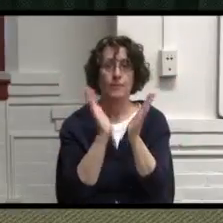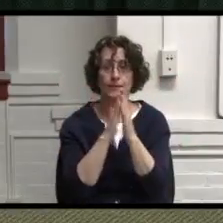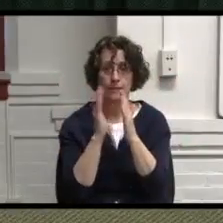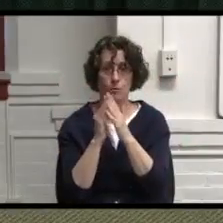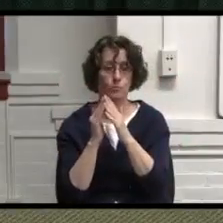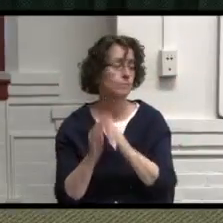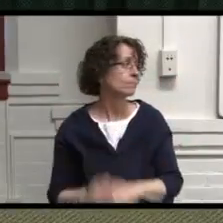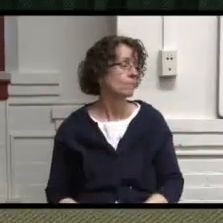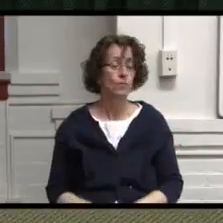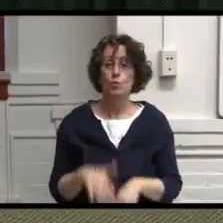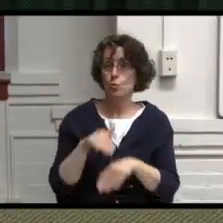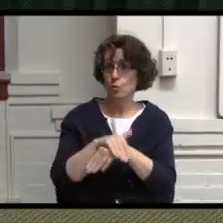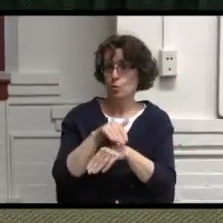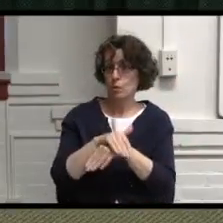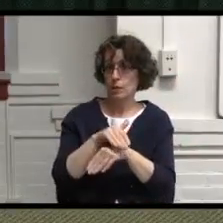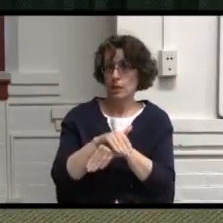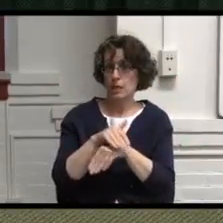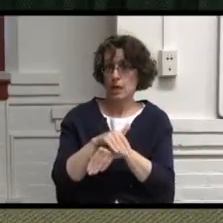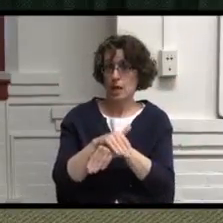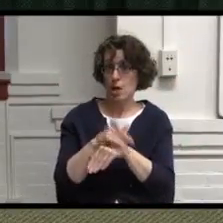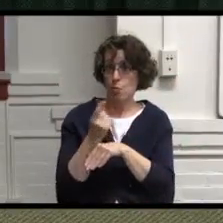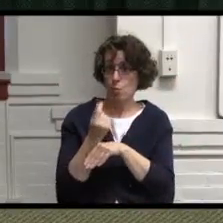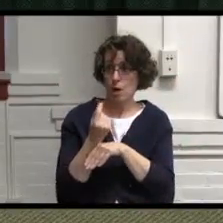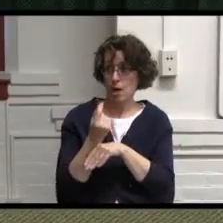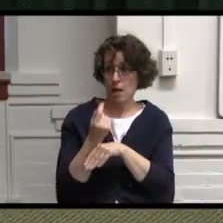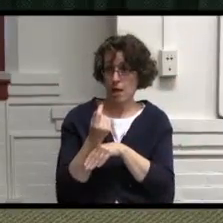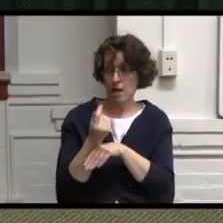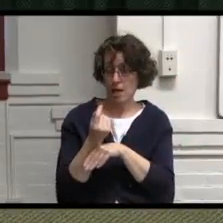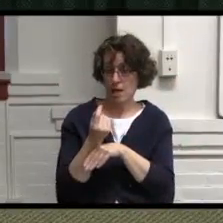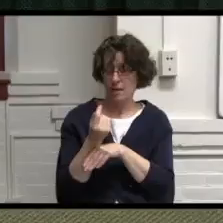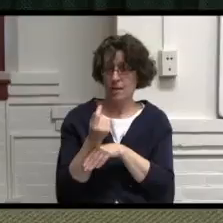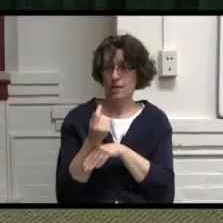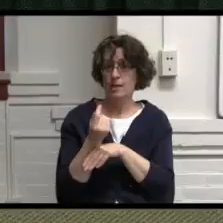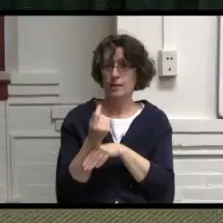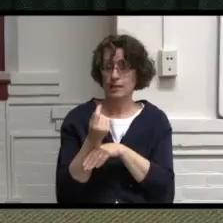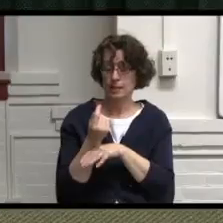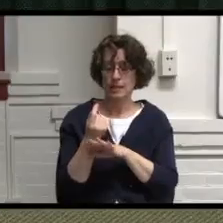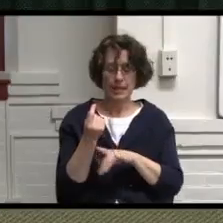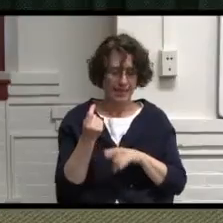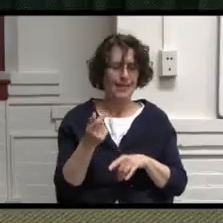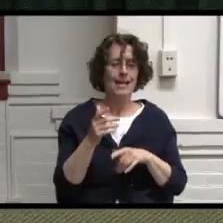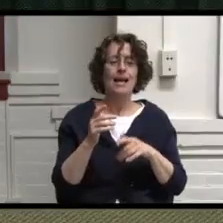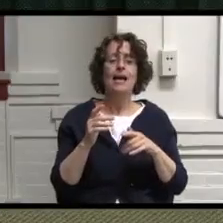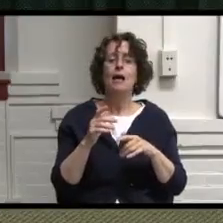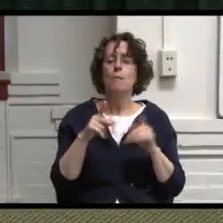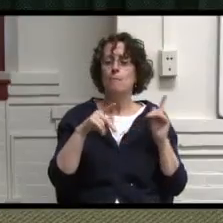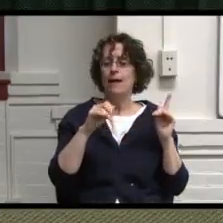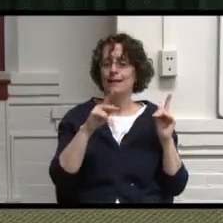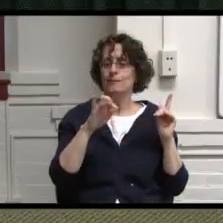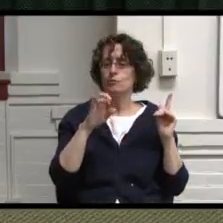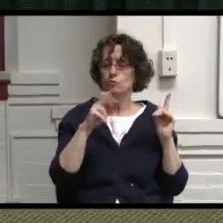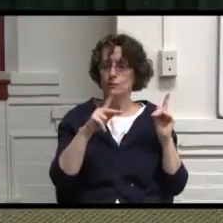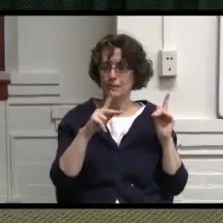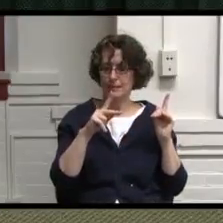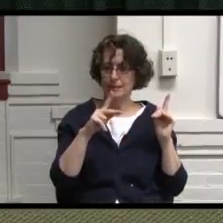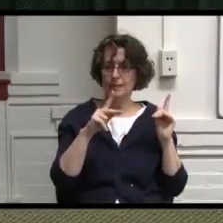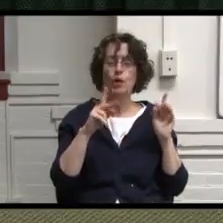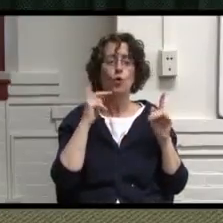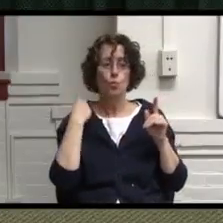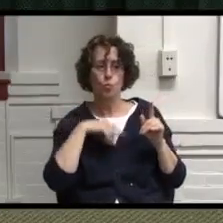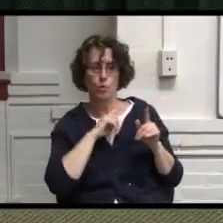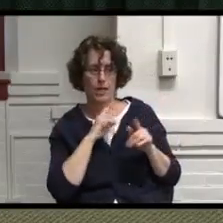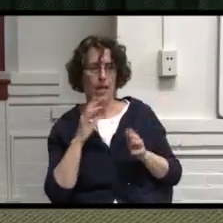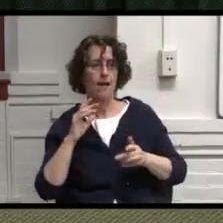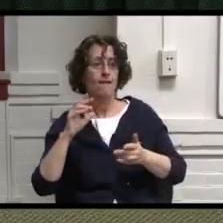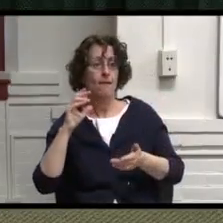basically, tonight what we're doing is having Patrick, giving him the permission as acting town manager to apply for the grant. Exactly, and the